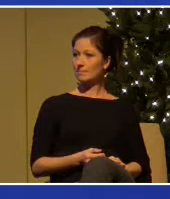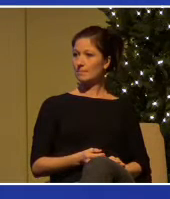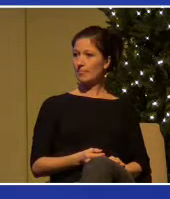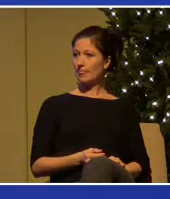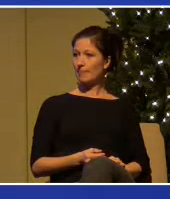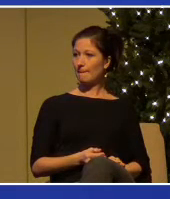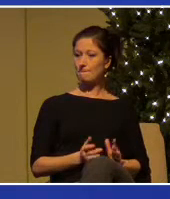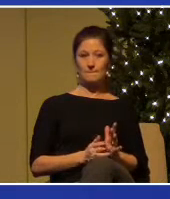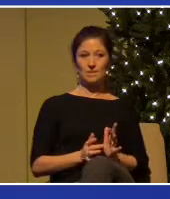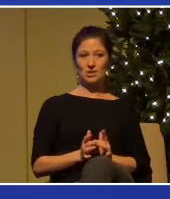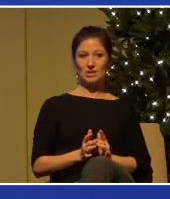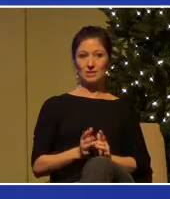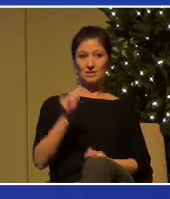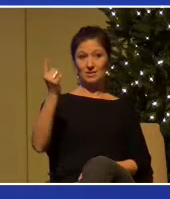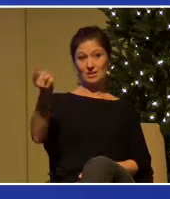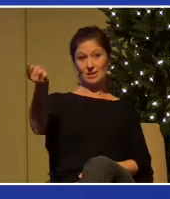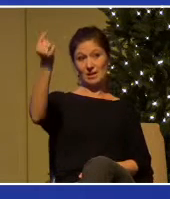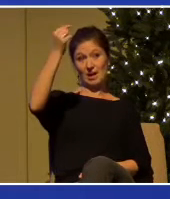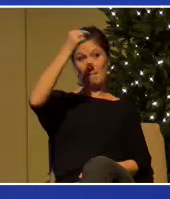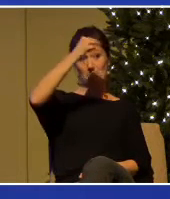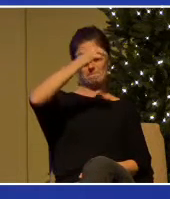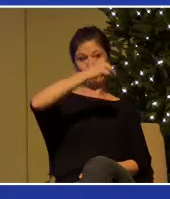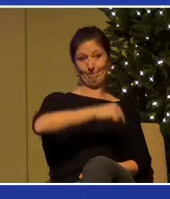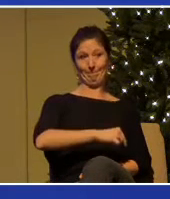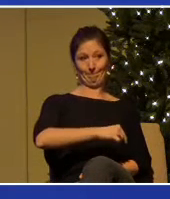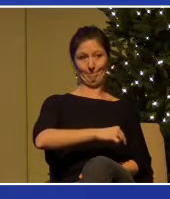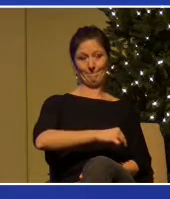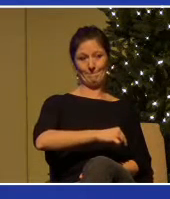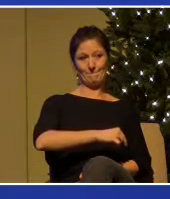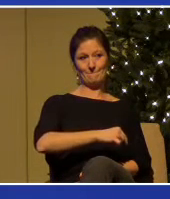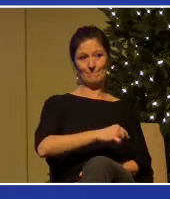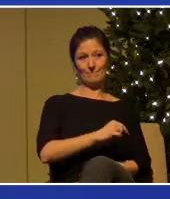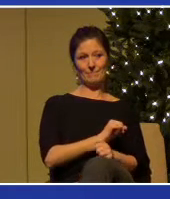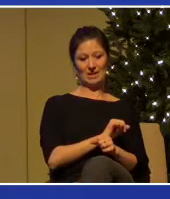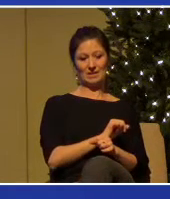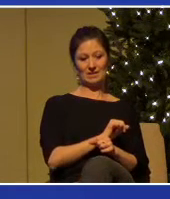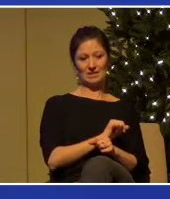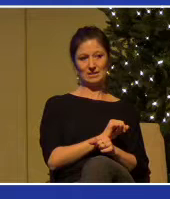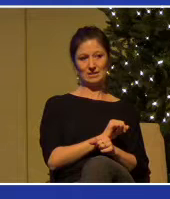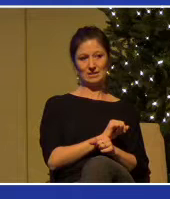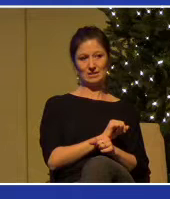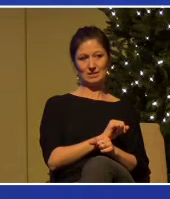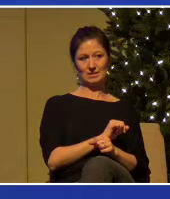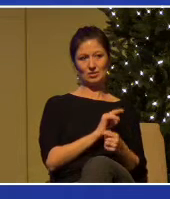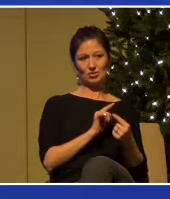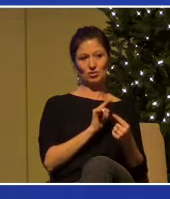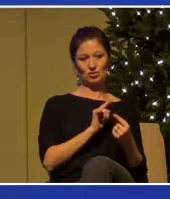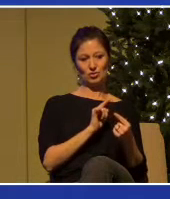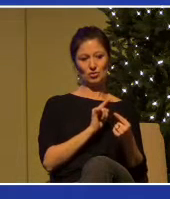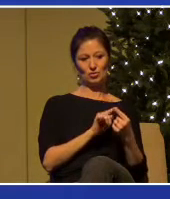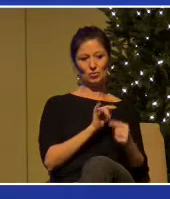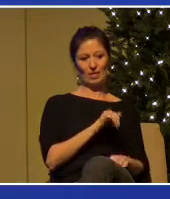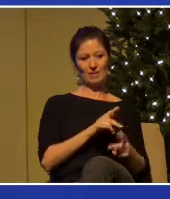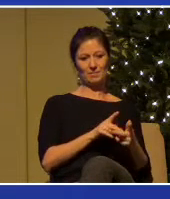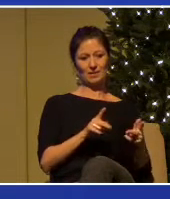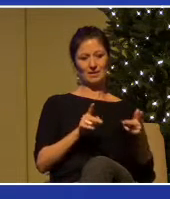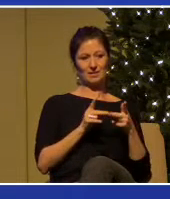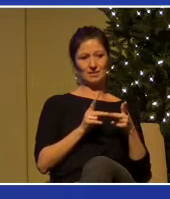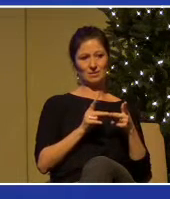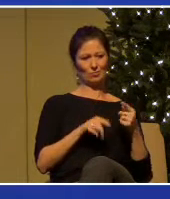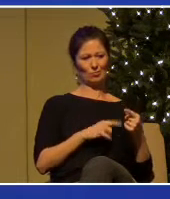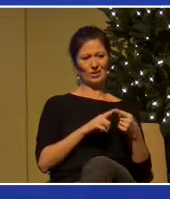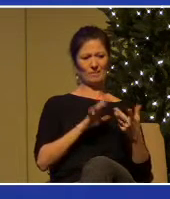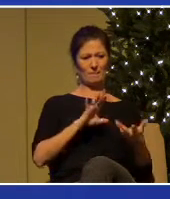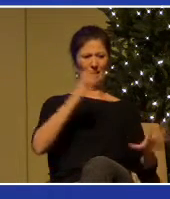And Jesus comes to us in those kinds of places. He comes to us when we mess